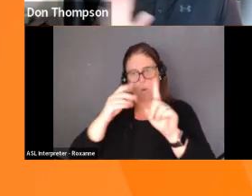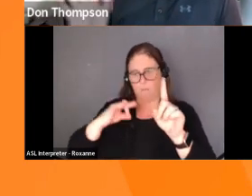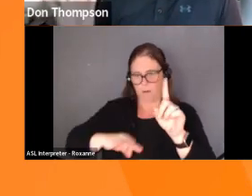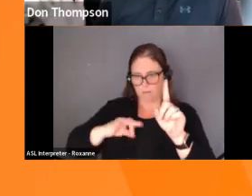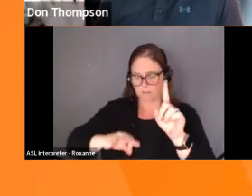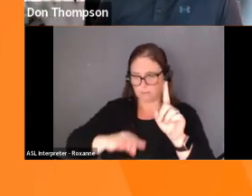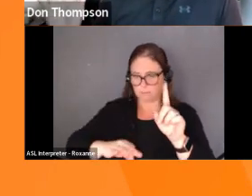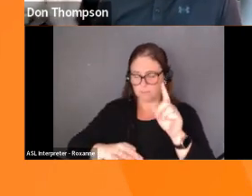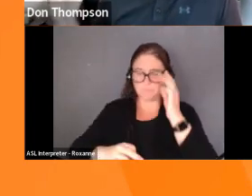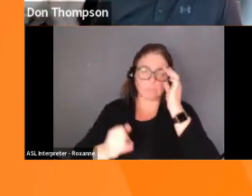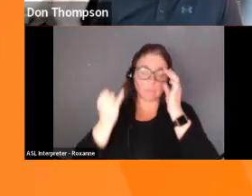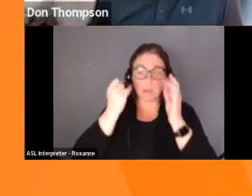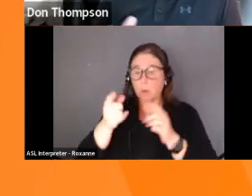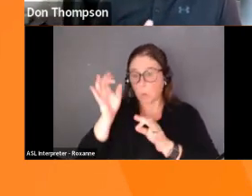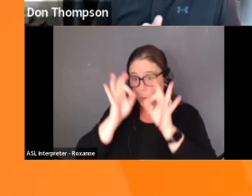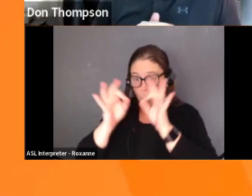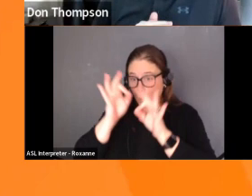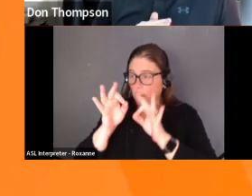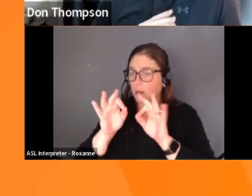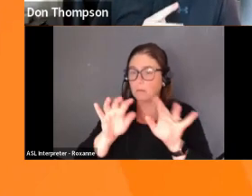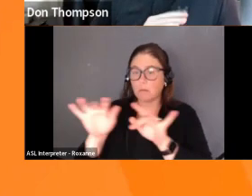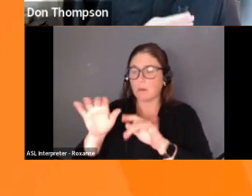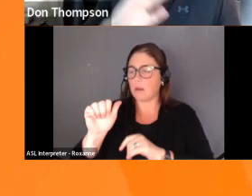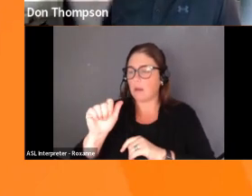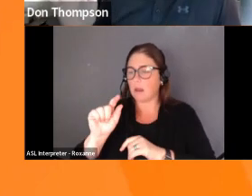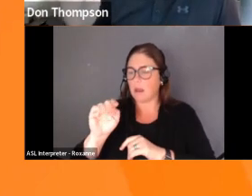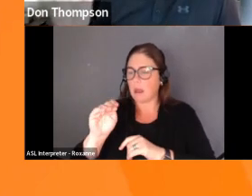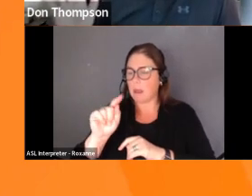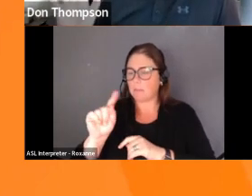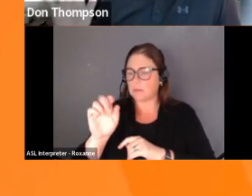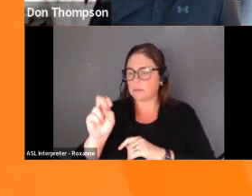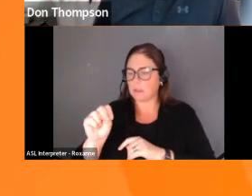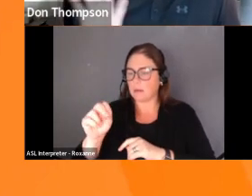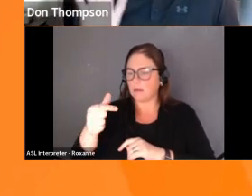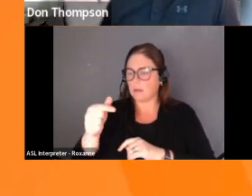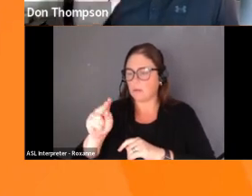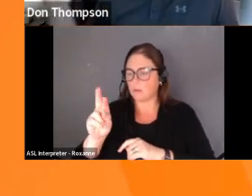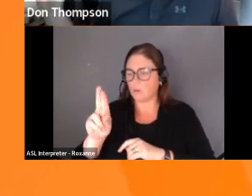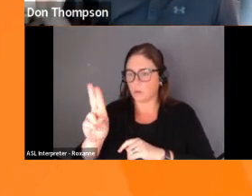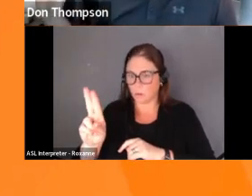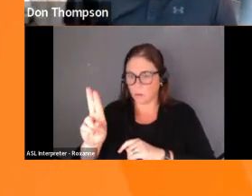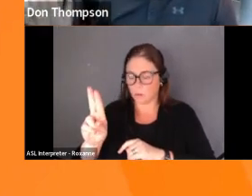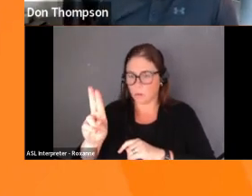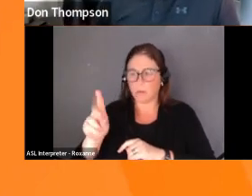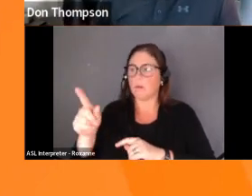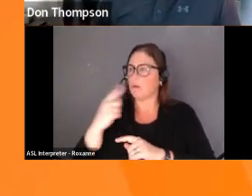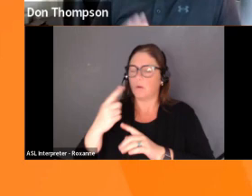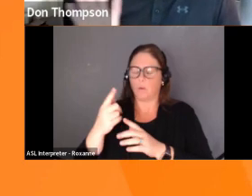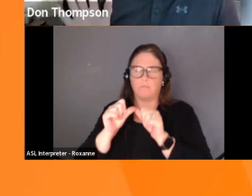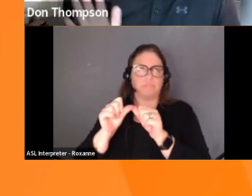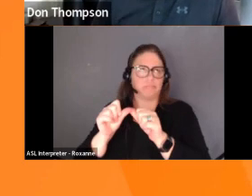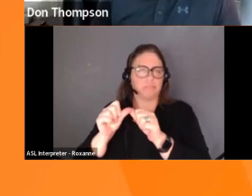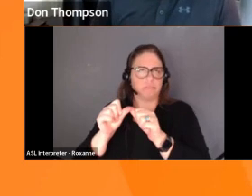see, if you Google search for Amazon Guru, you'll be inundated with retargeted ads and for the rest of your life.